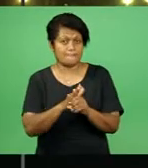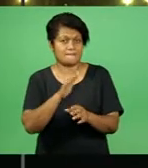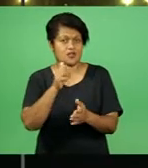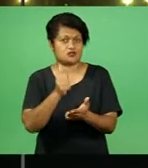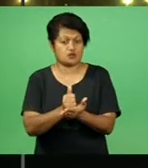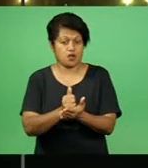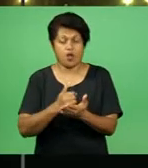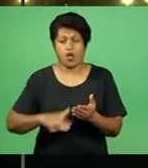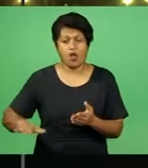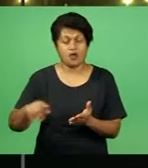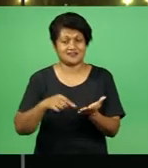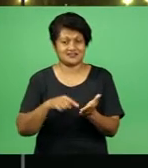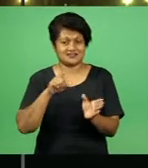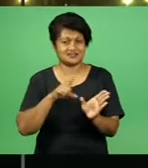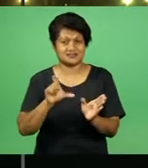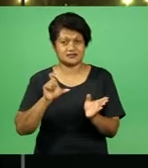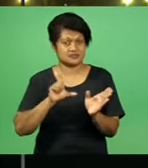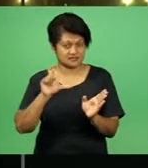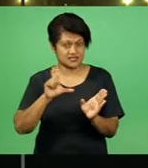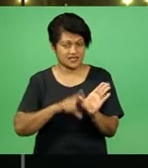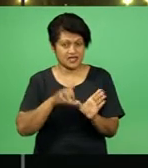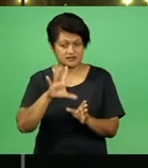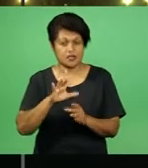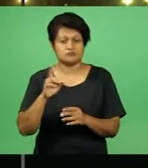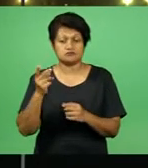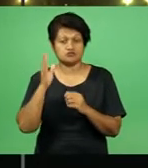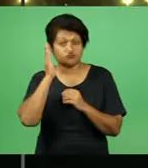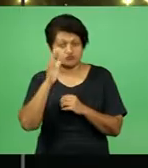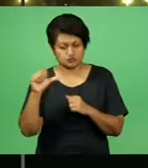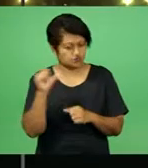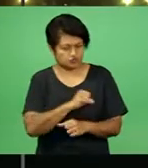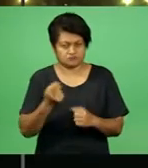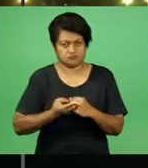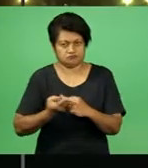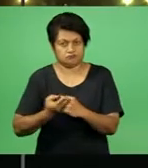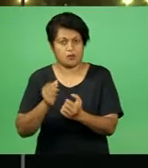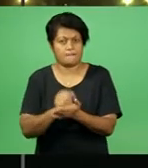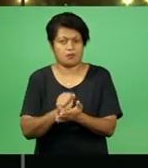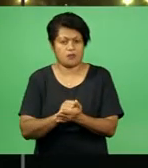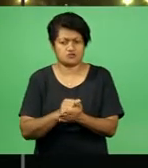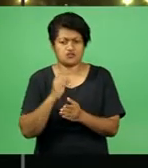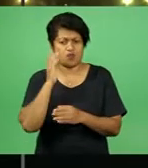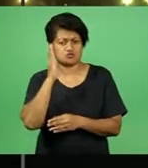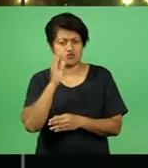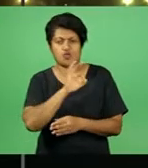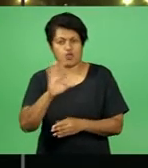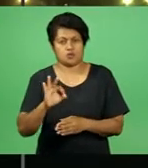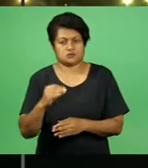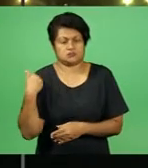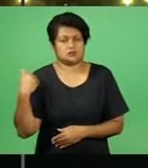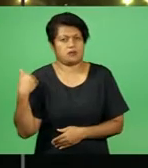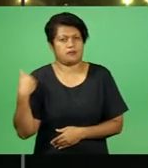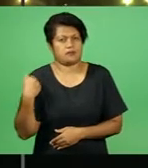all TCS-affected schools are fixed so education can continue without any further hindrance, says Prime Minister Vorenge